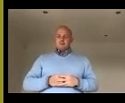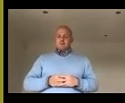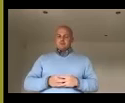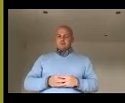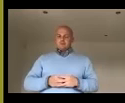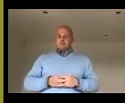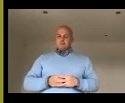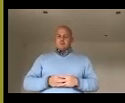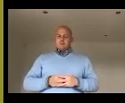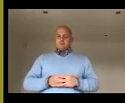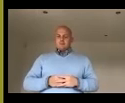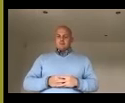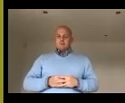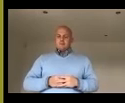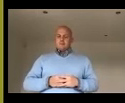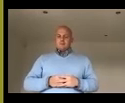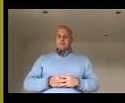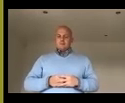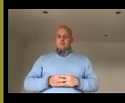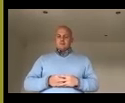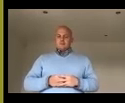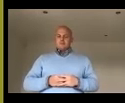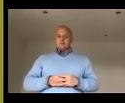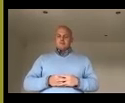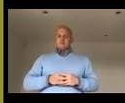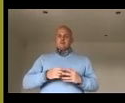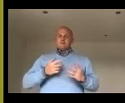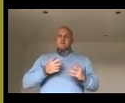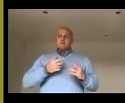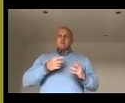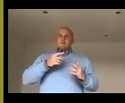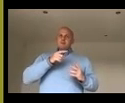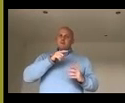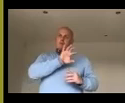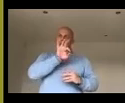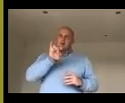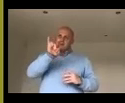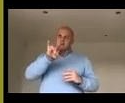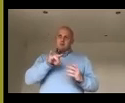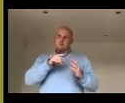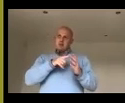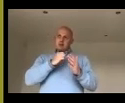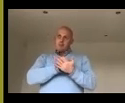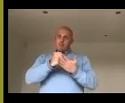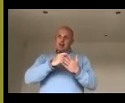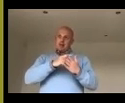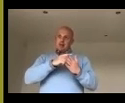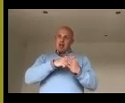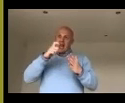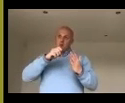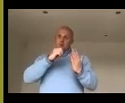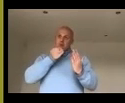code, and if we've got a copy of the bank statement, we can make sure that you've got the numbers right. We can also see that that is the